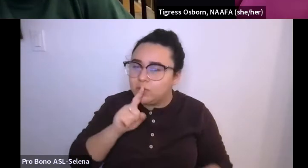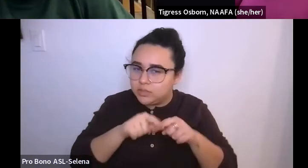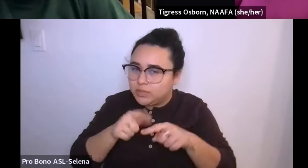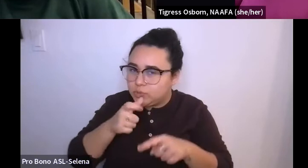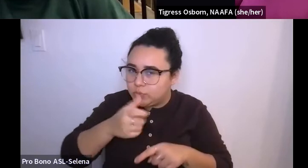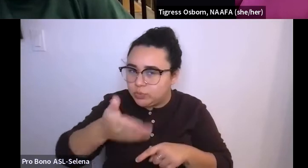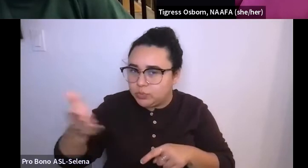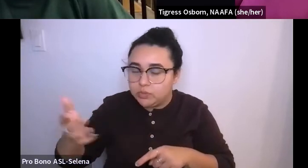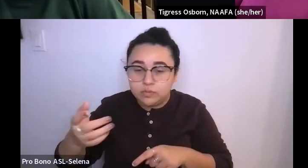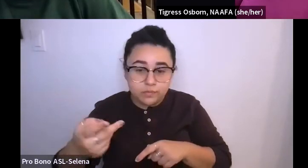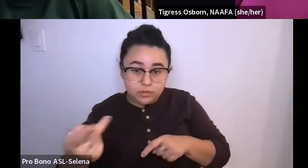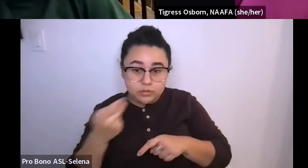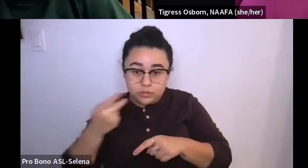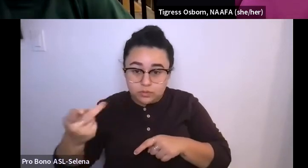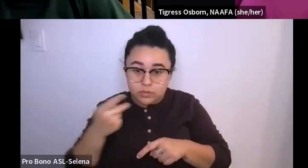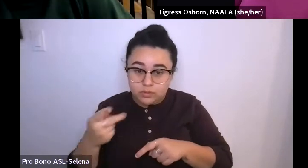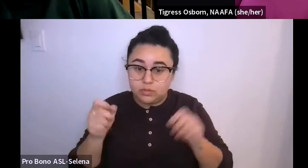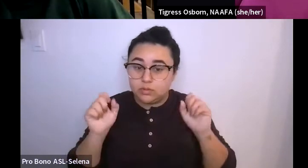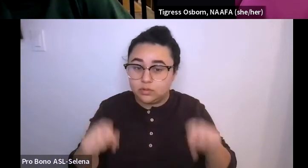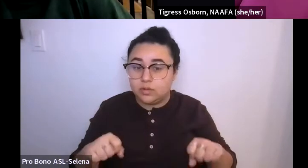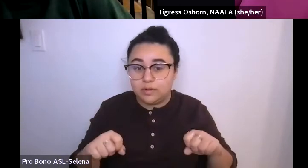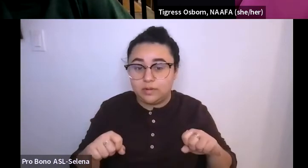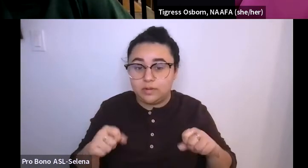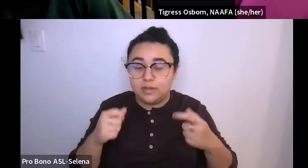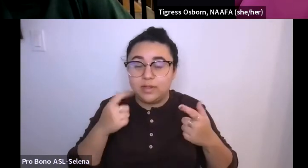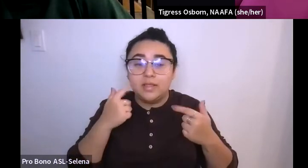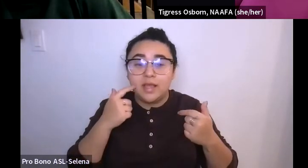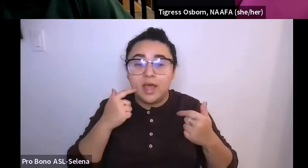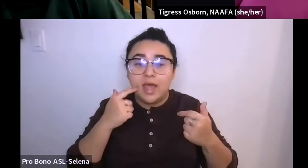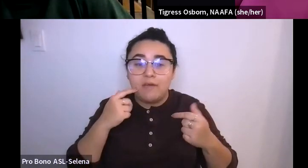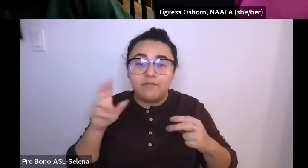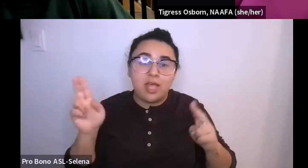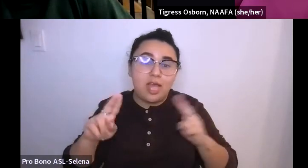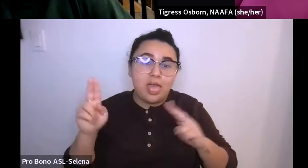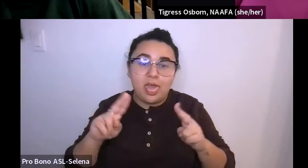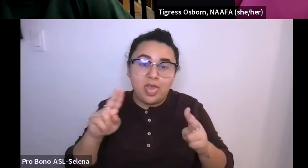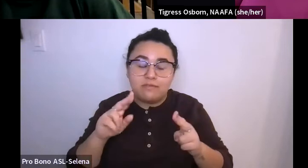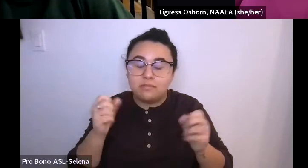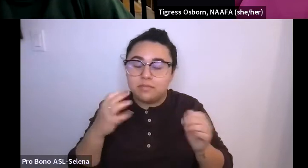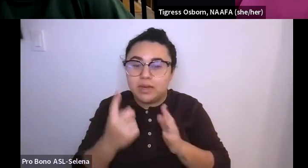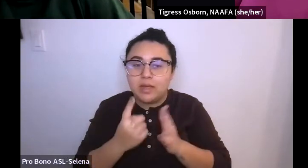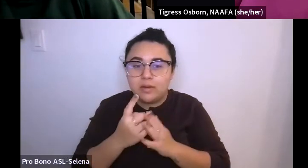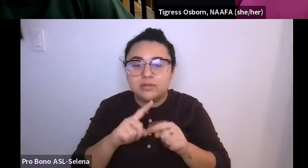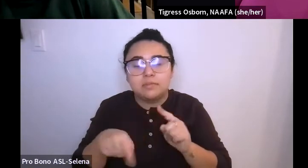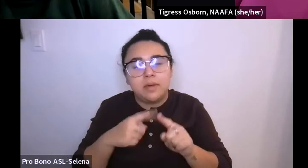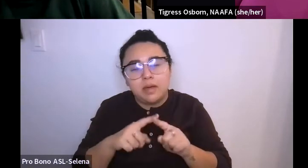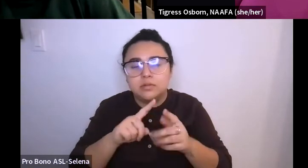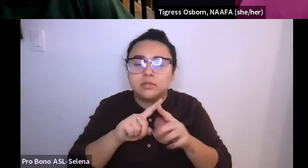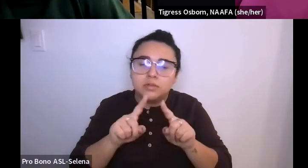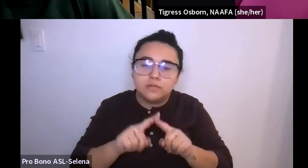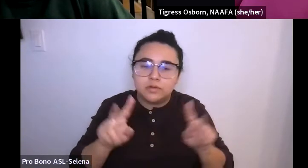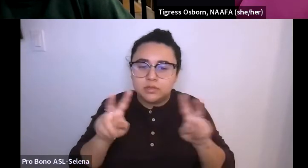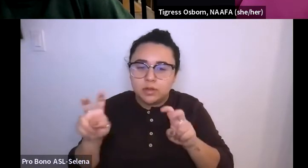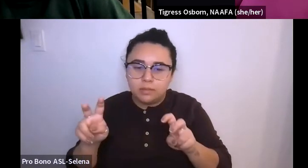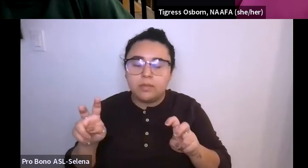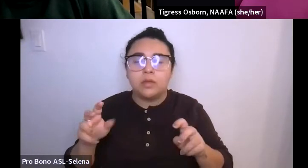think you and I could laugh for hours about various things of, you know, you try out clothes